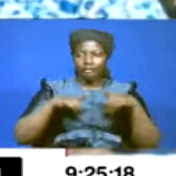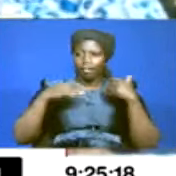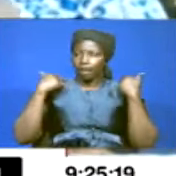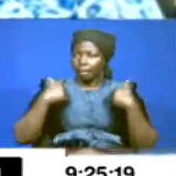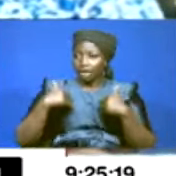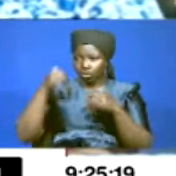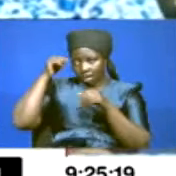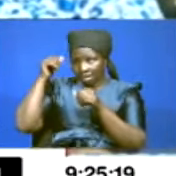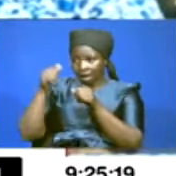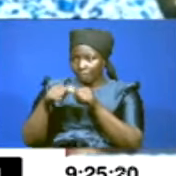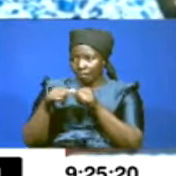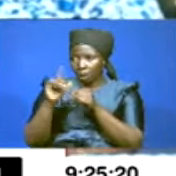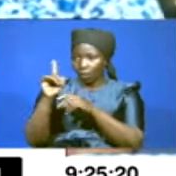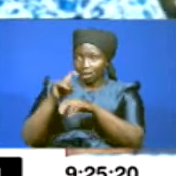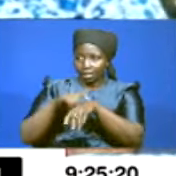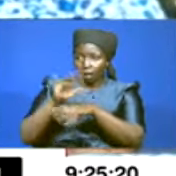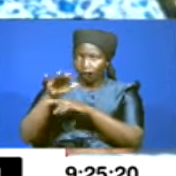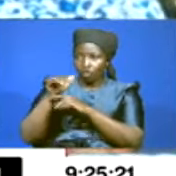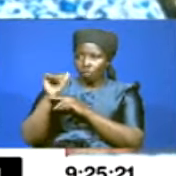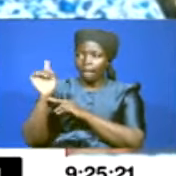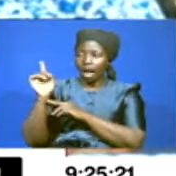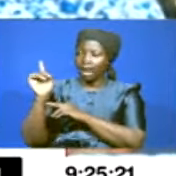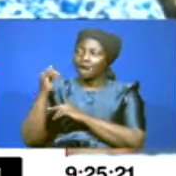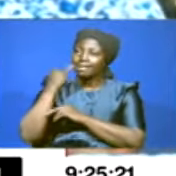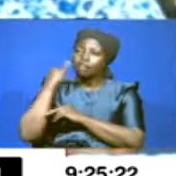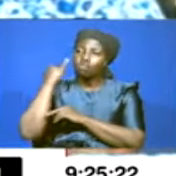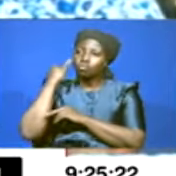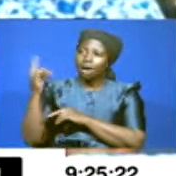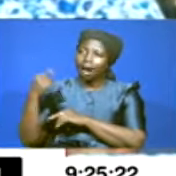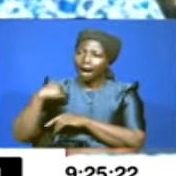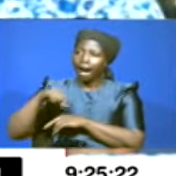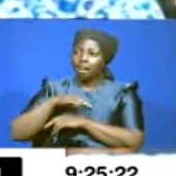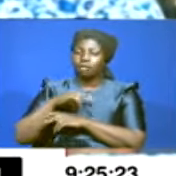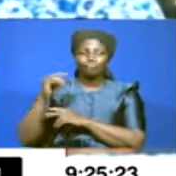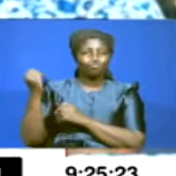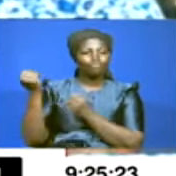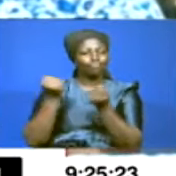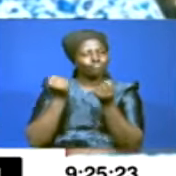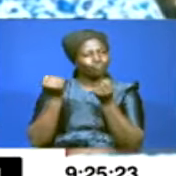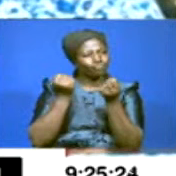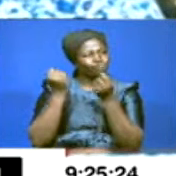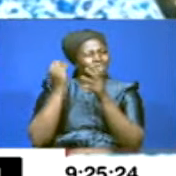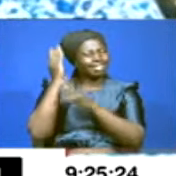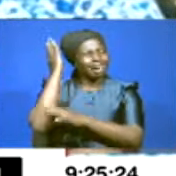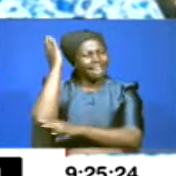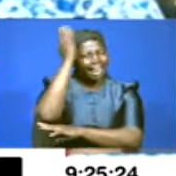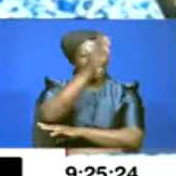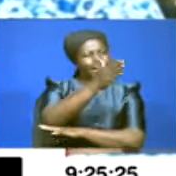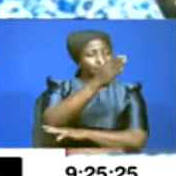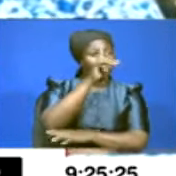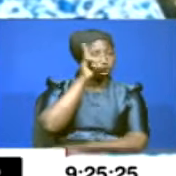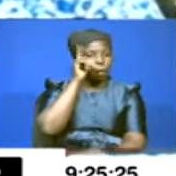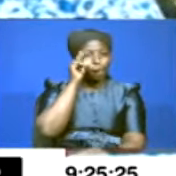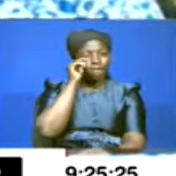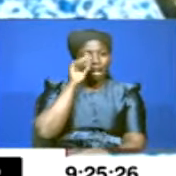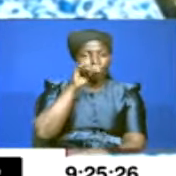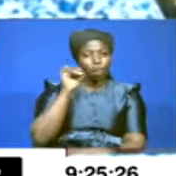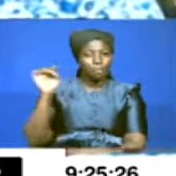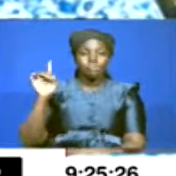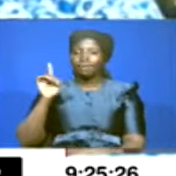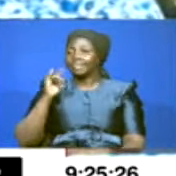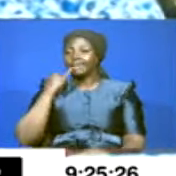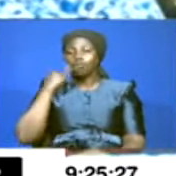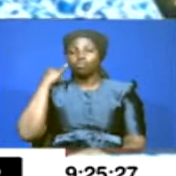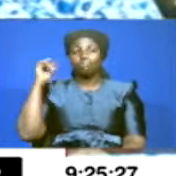from Nakuru, we were not stopping in Nairobi. From here, we drove straight to Mombasa. But with the first